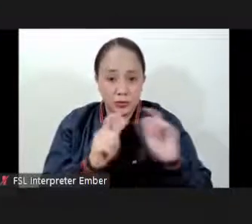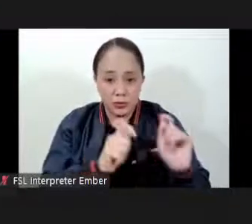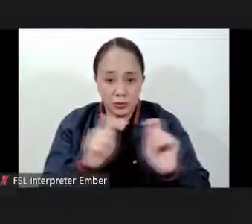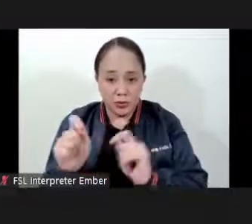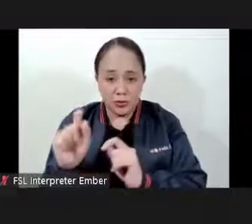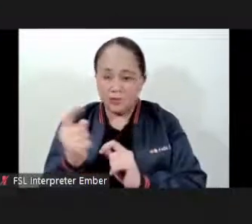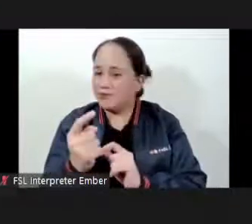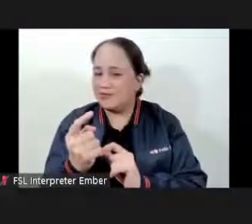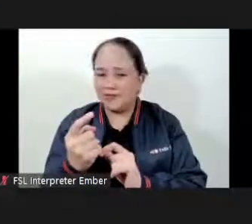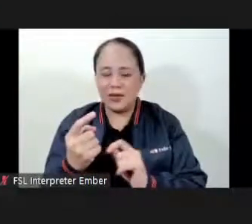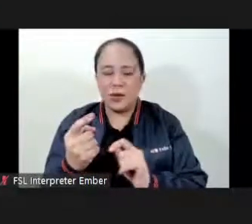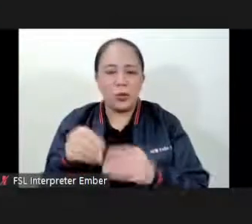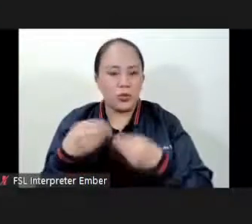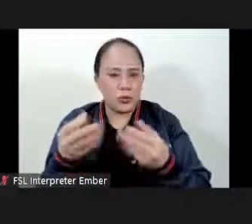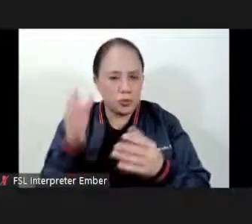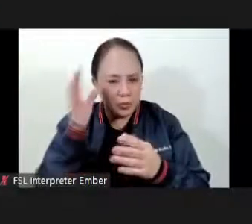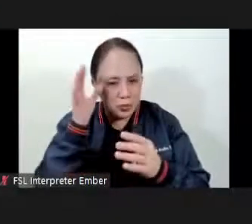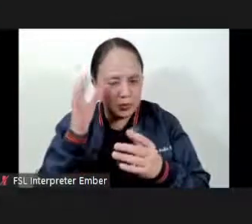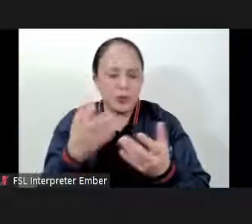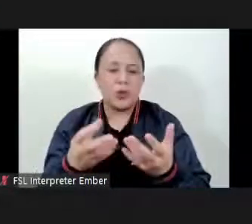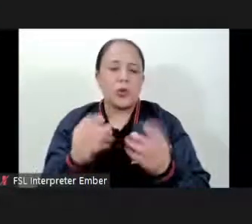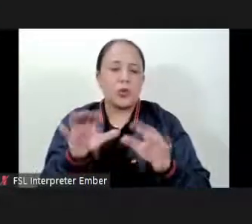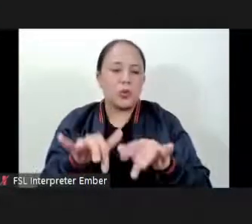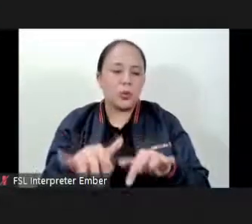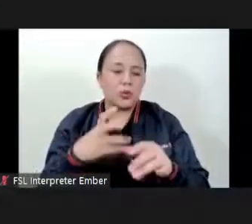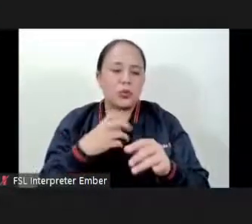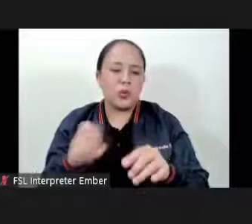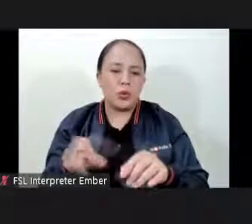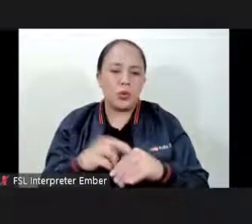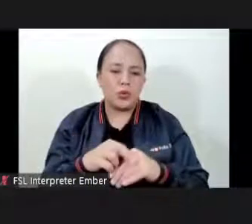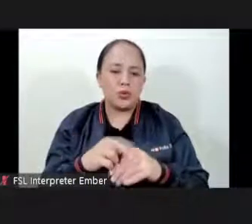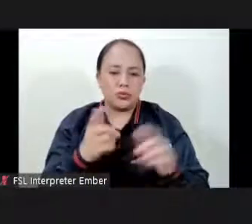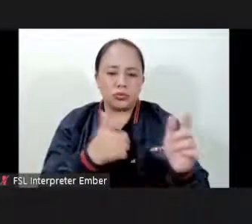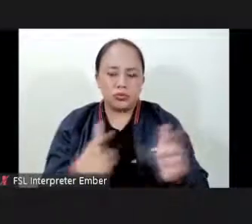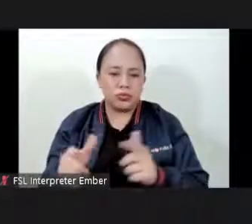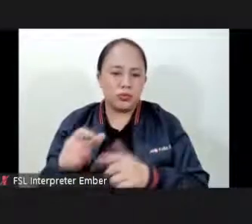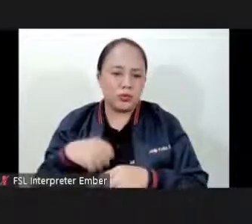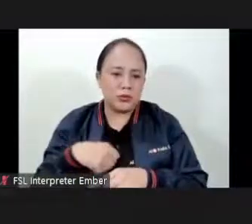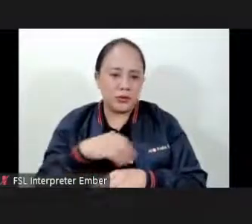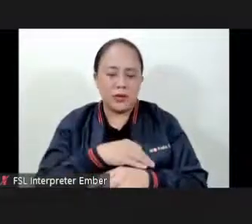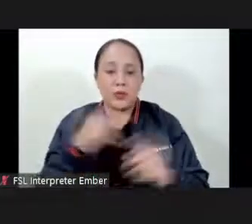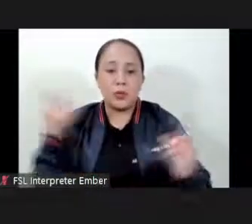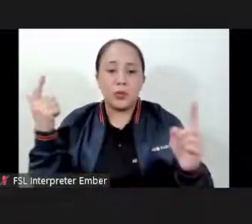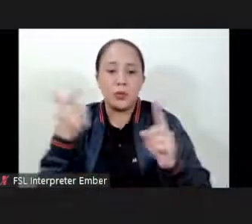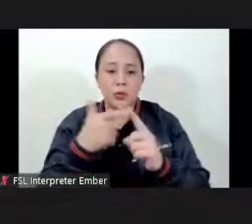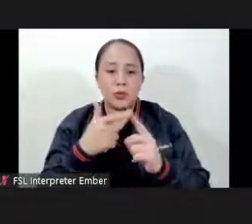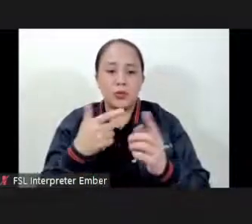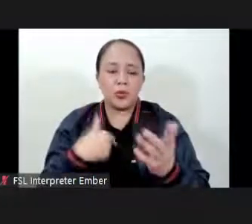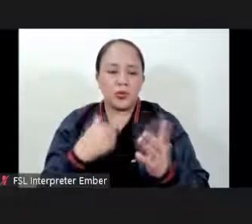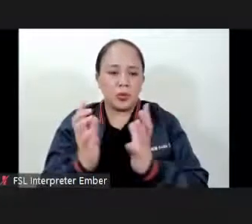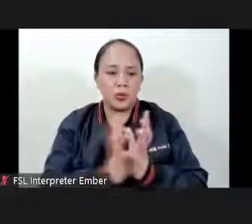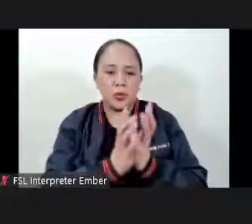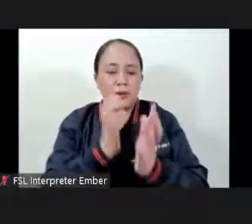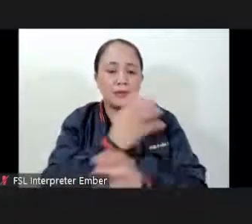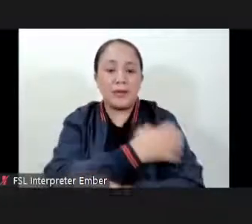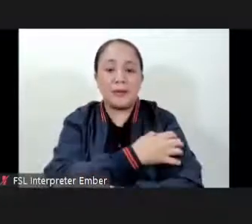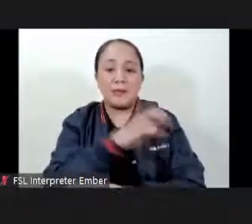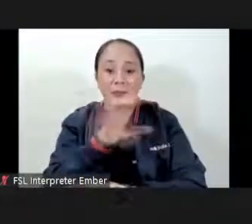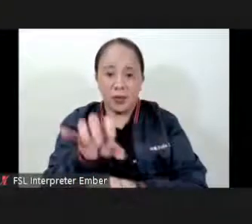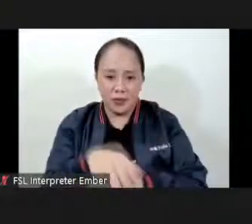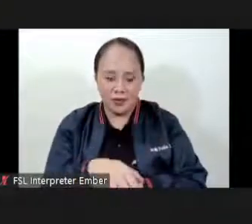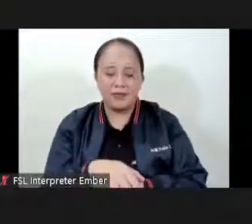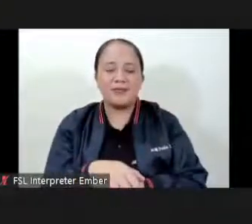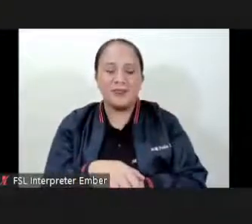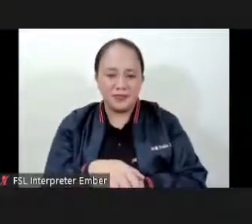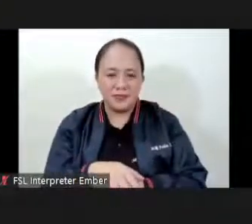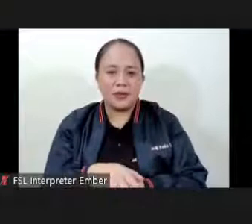of giving computers and logistics to the barangay staff. We aim toward community empowerment,